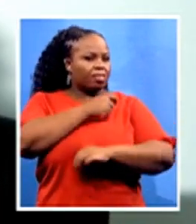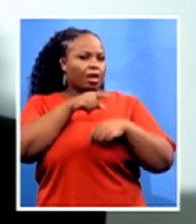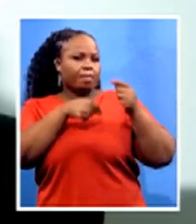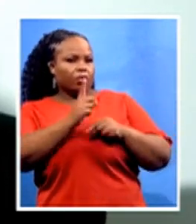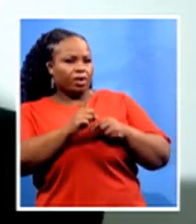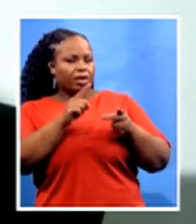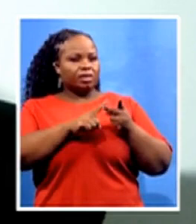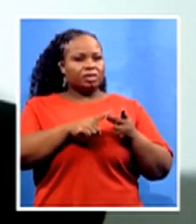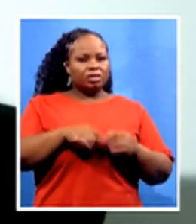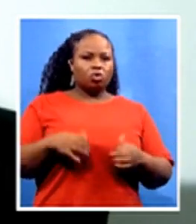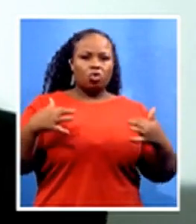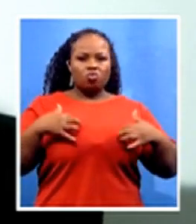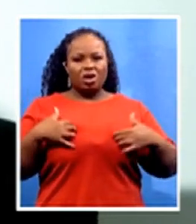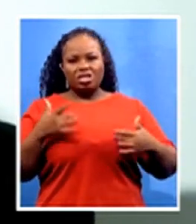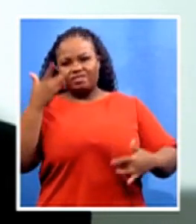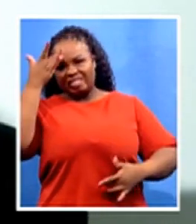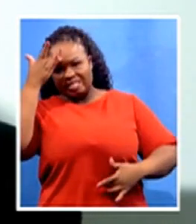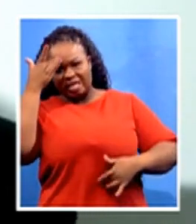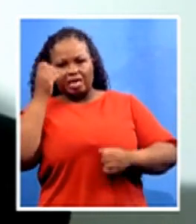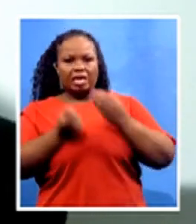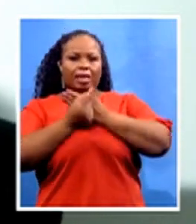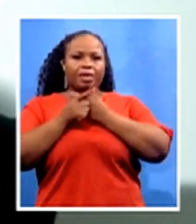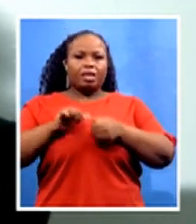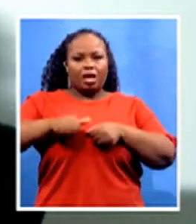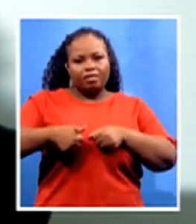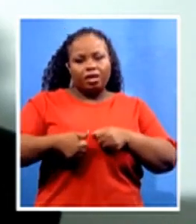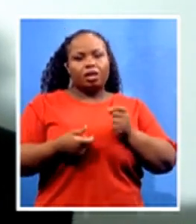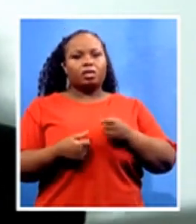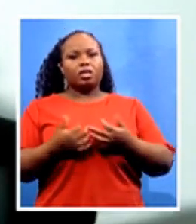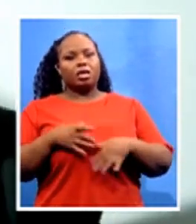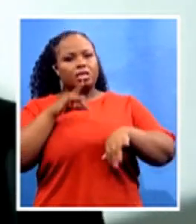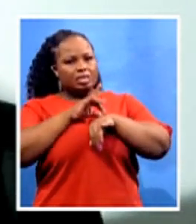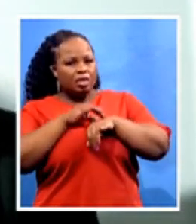any particular diseases to be concerned with, and then